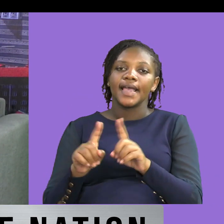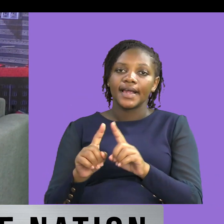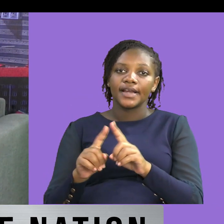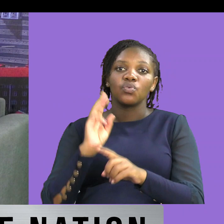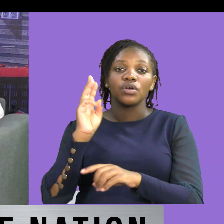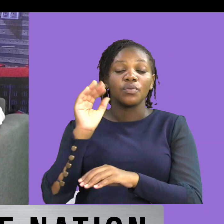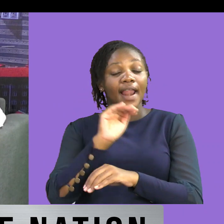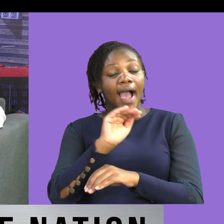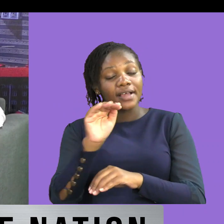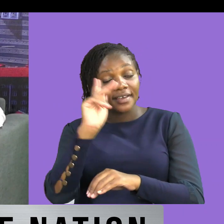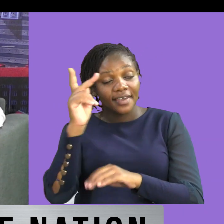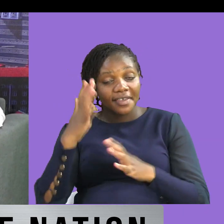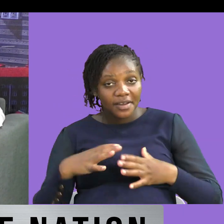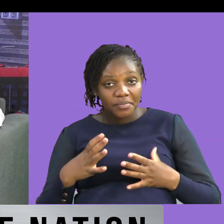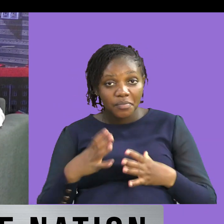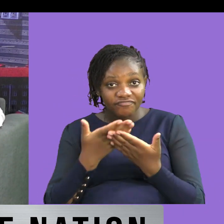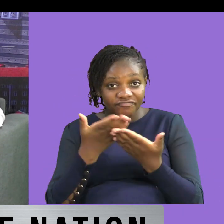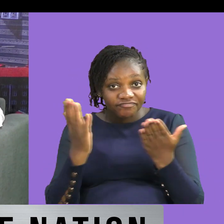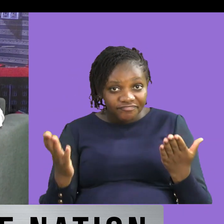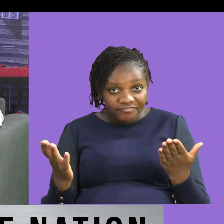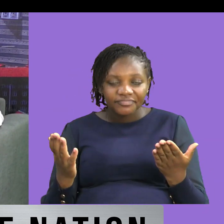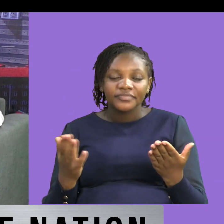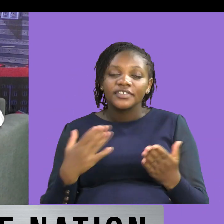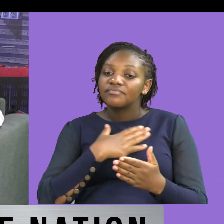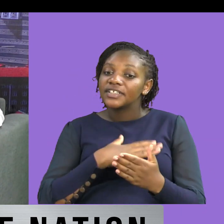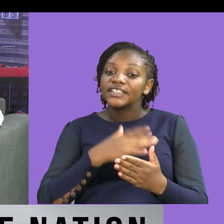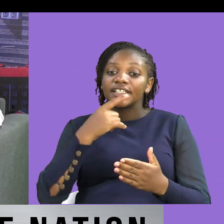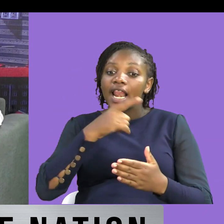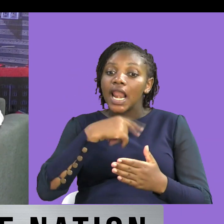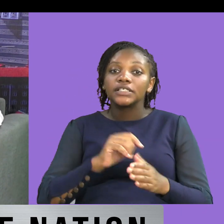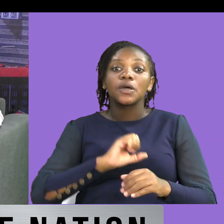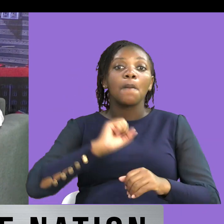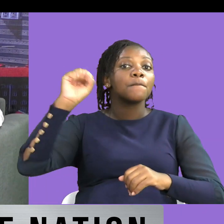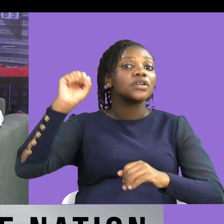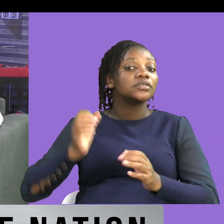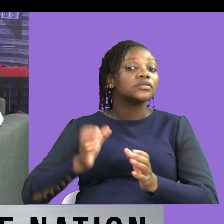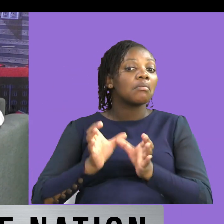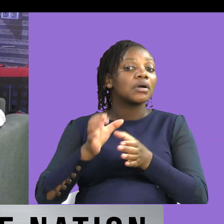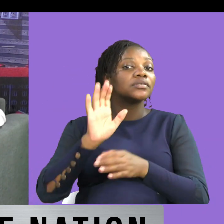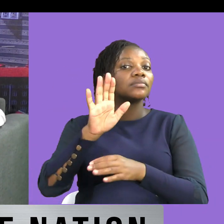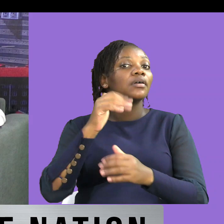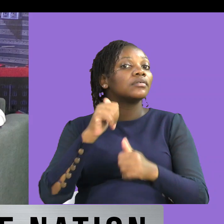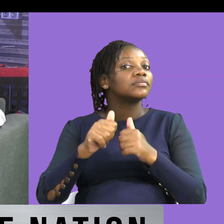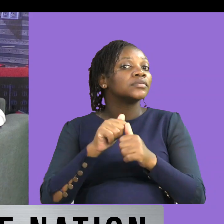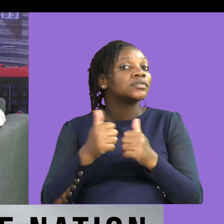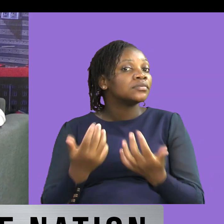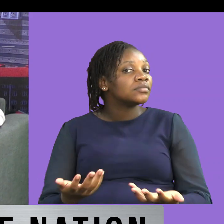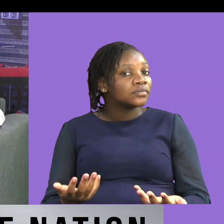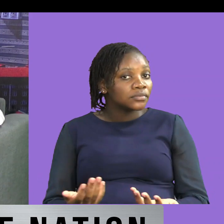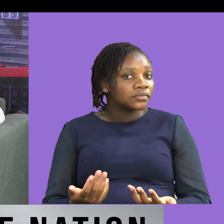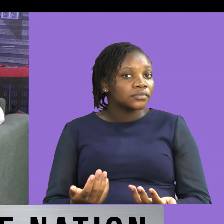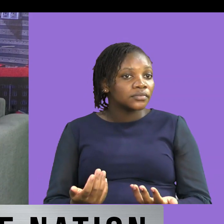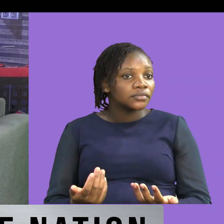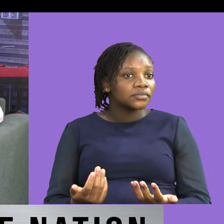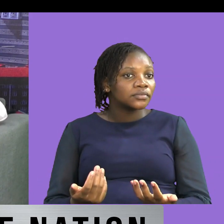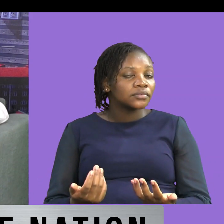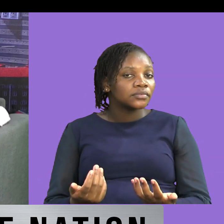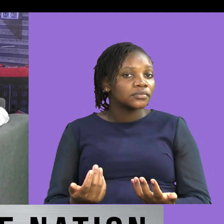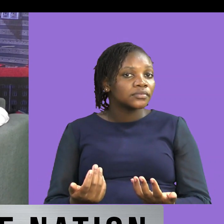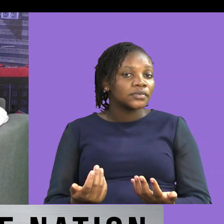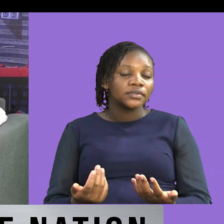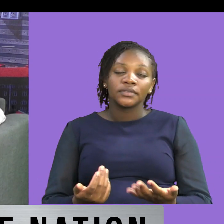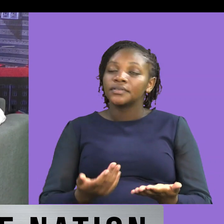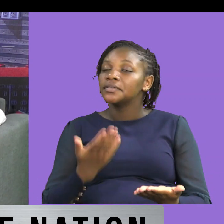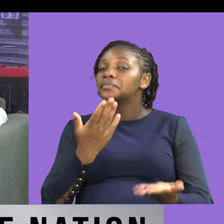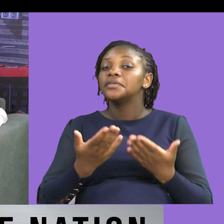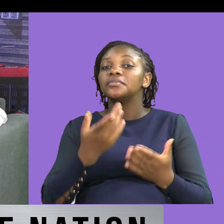will ask Kenyans, if you are in, find out which party you are in, and if one happens to be in Jubilee, who did not know anything about